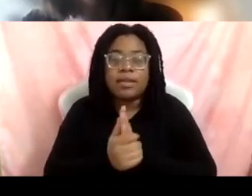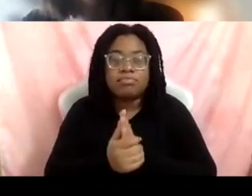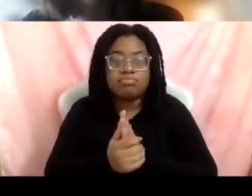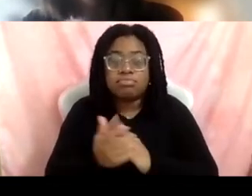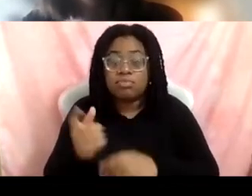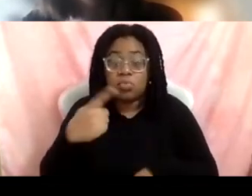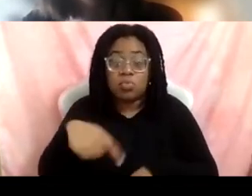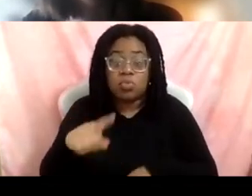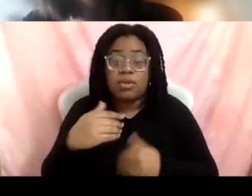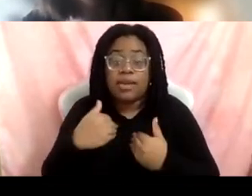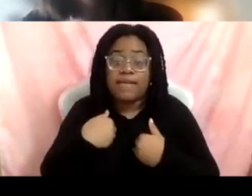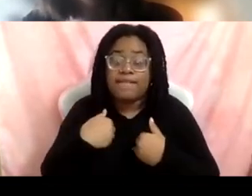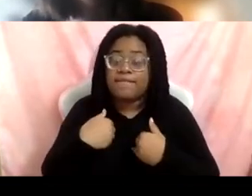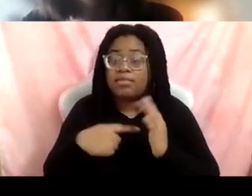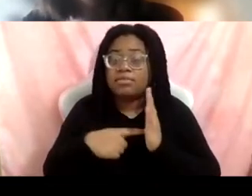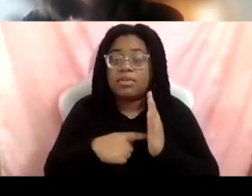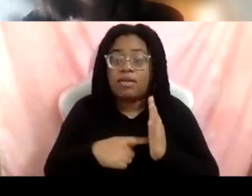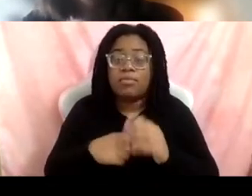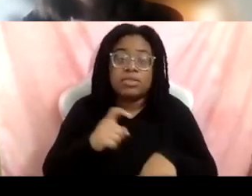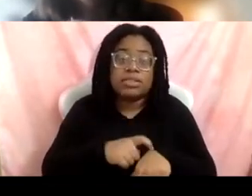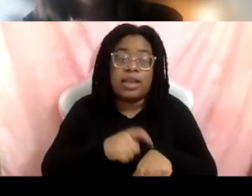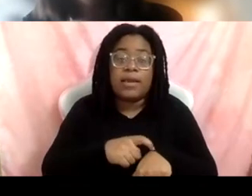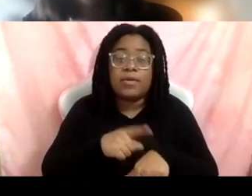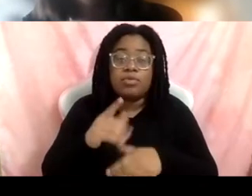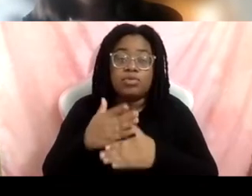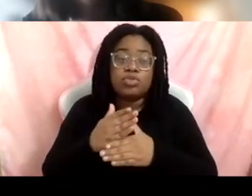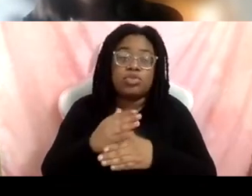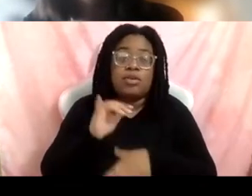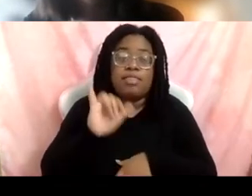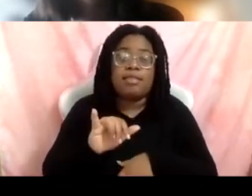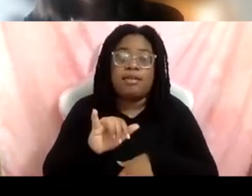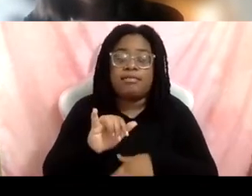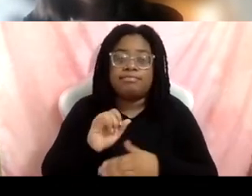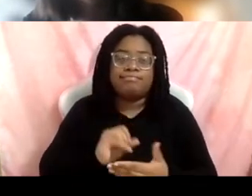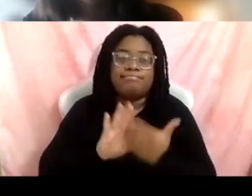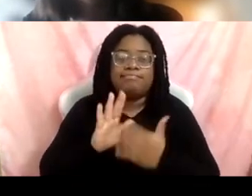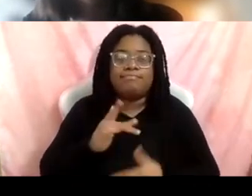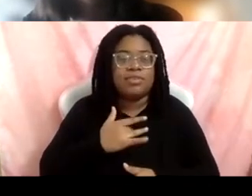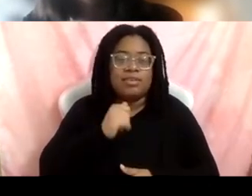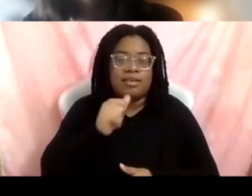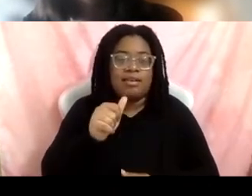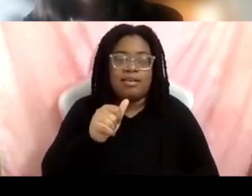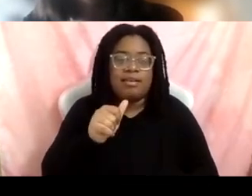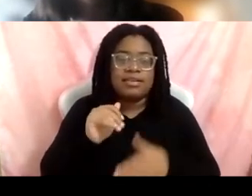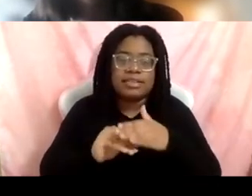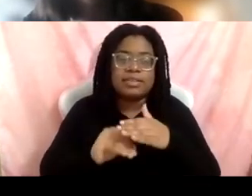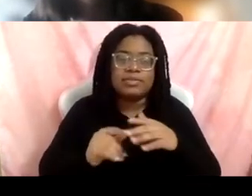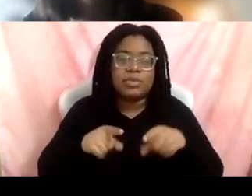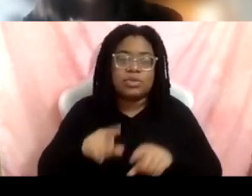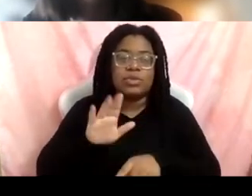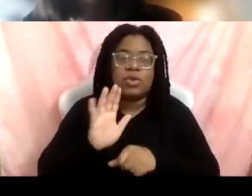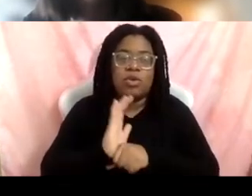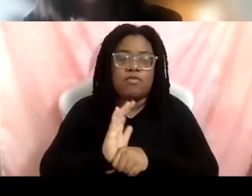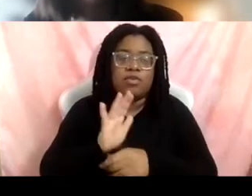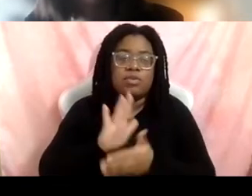any examples that people want to share of a time, that they encountered something that wasn't accessible to you during your film school